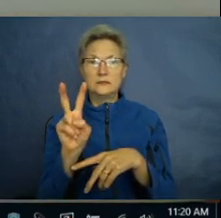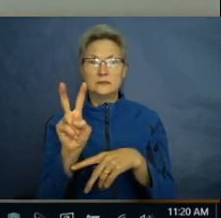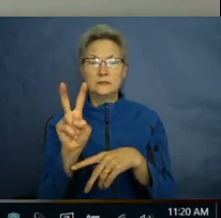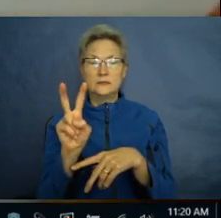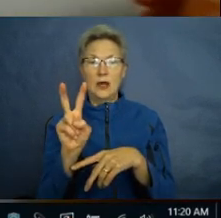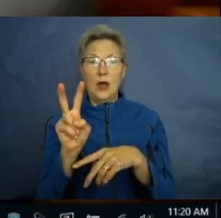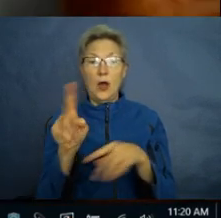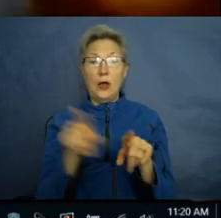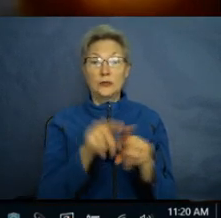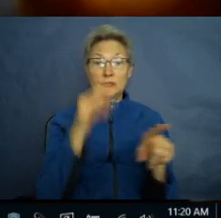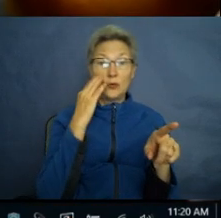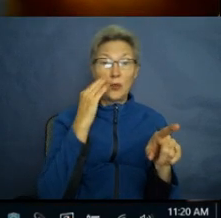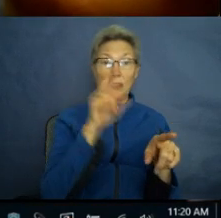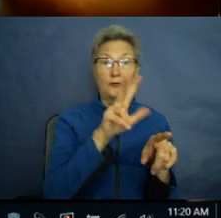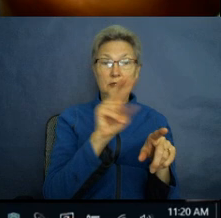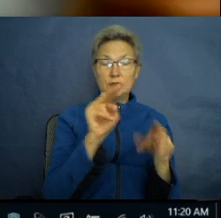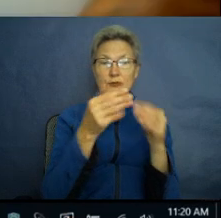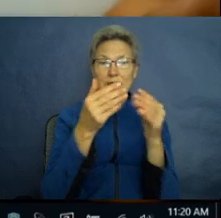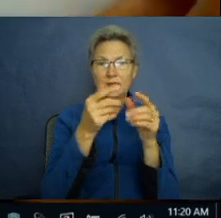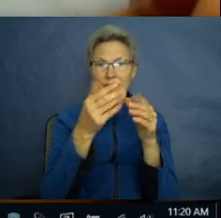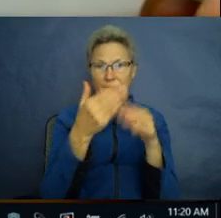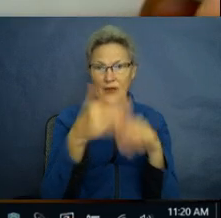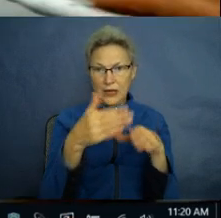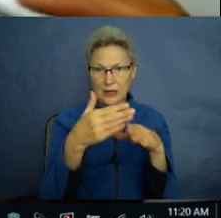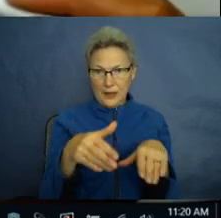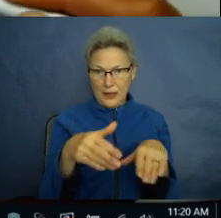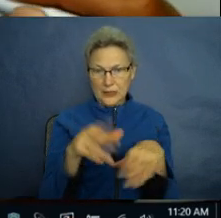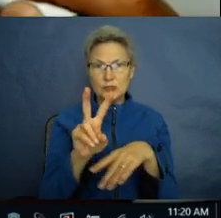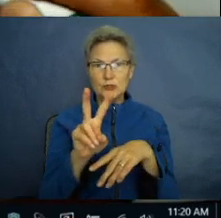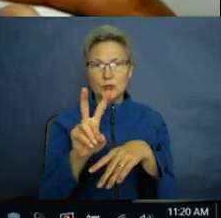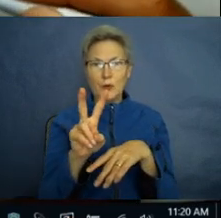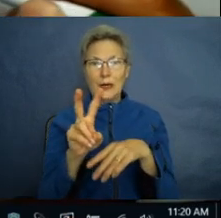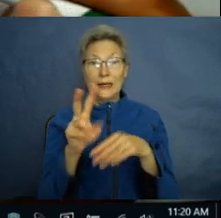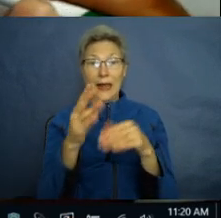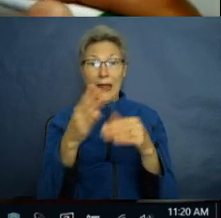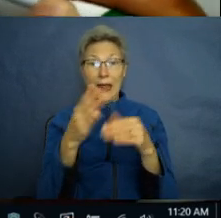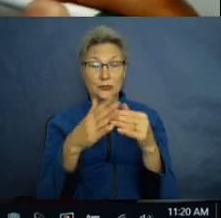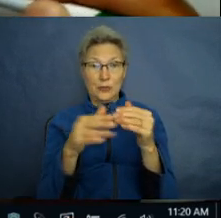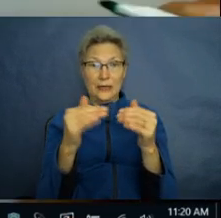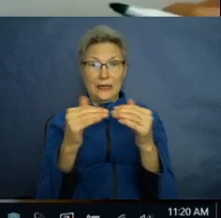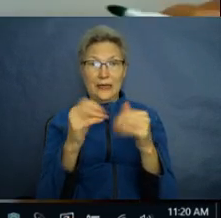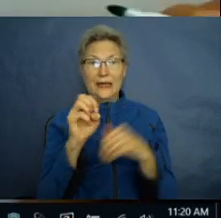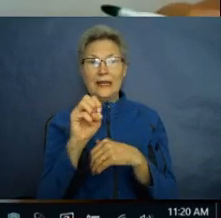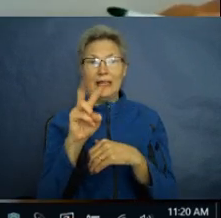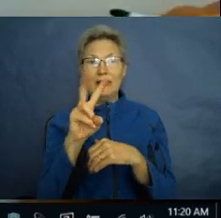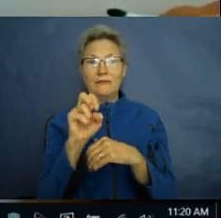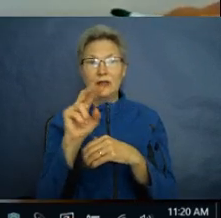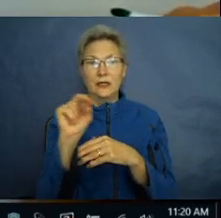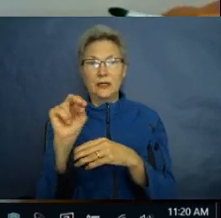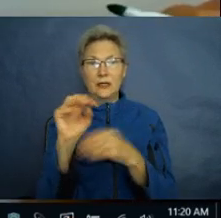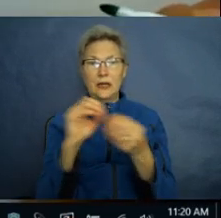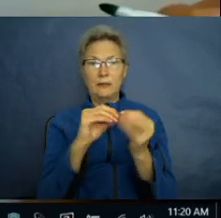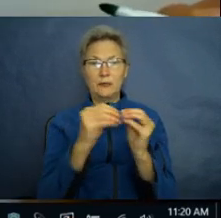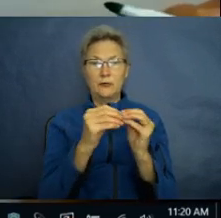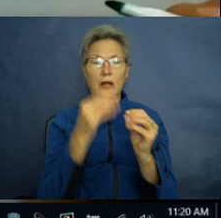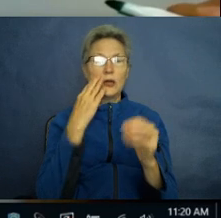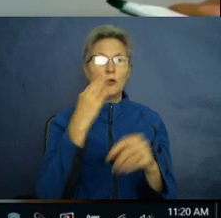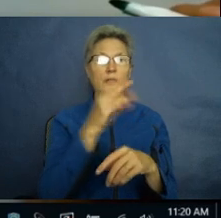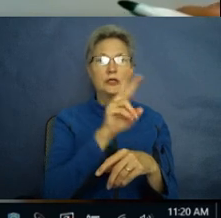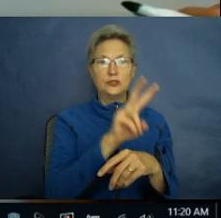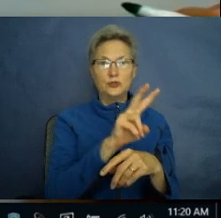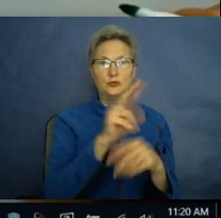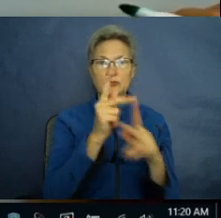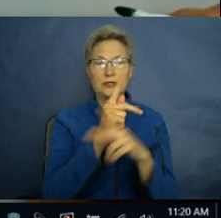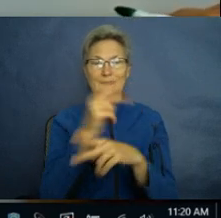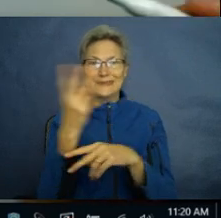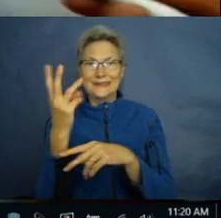also know that 32 is divisible by 2 because it ends in an even number. And I know that 2 and 16 are factor pairs. If I wasn't